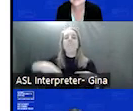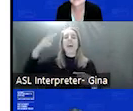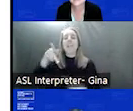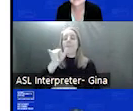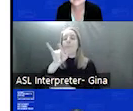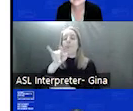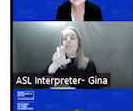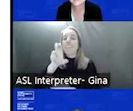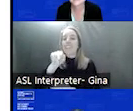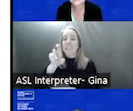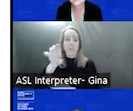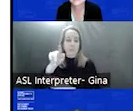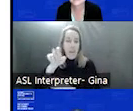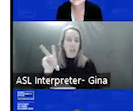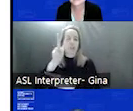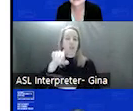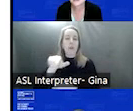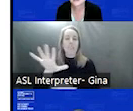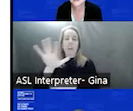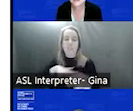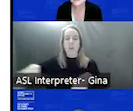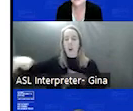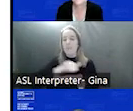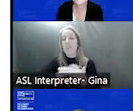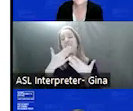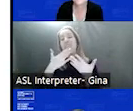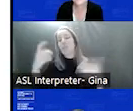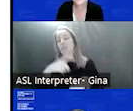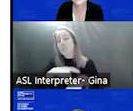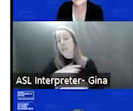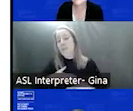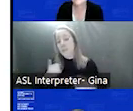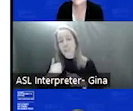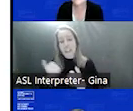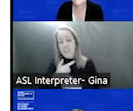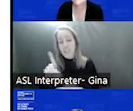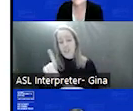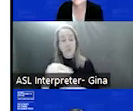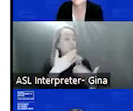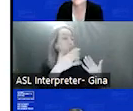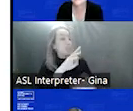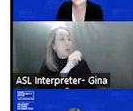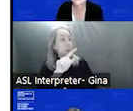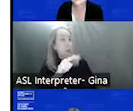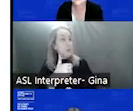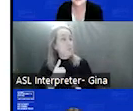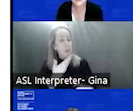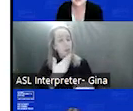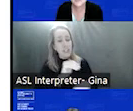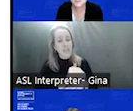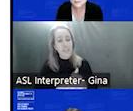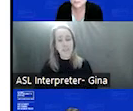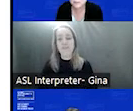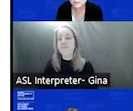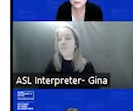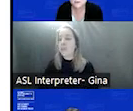Manhattan. Thank you so much for your time. I appreciate all that you do. Thank you, Michael. Good evening. Okay, so I'm